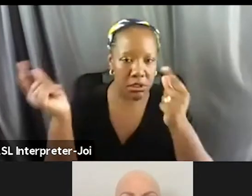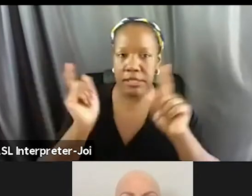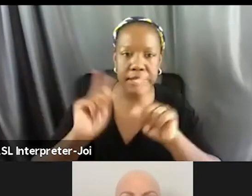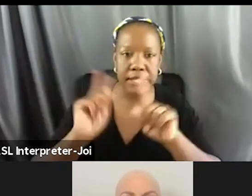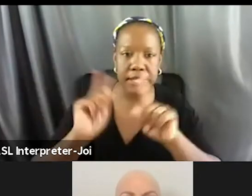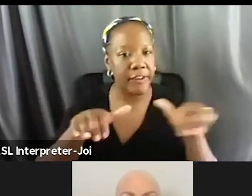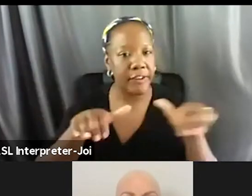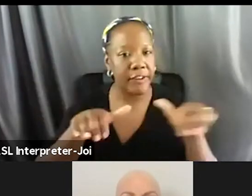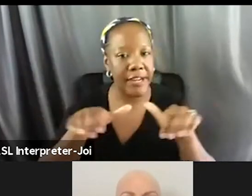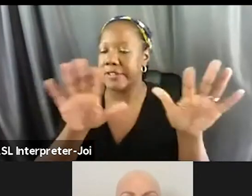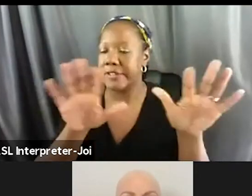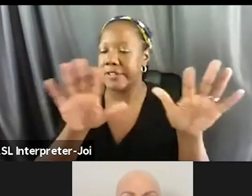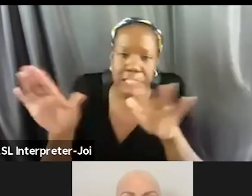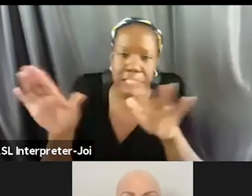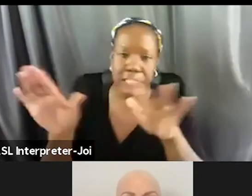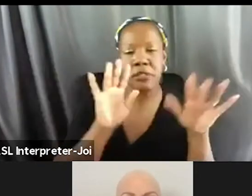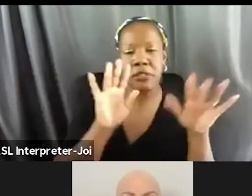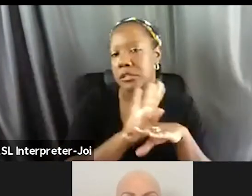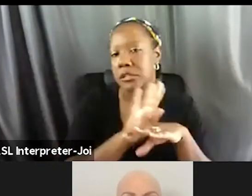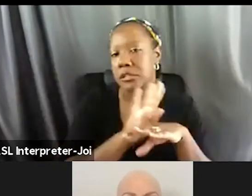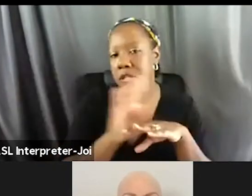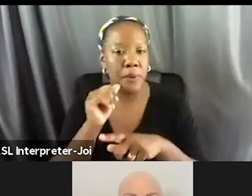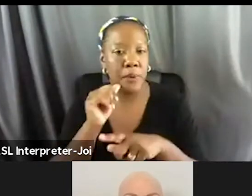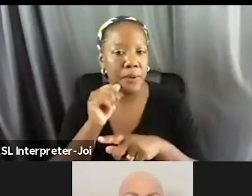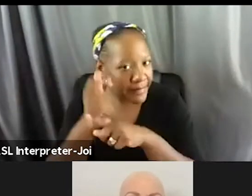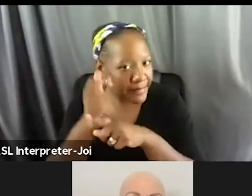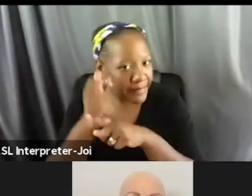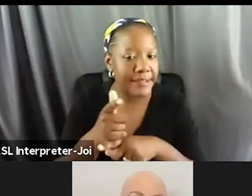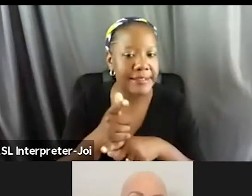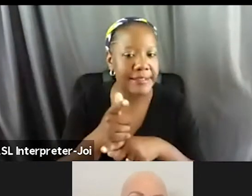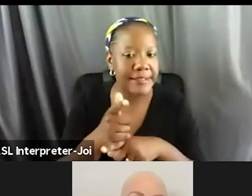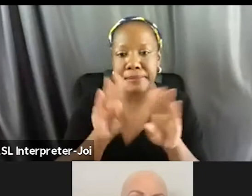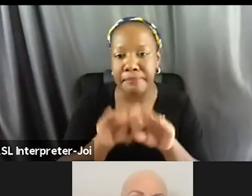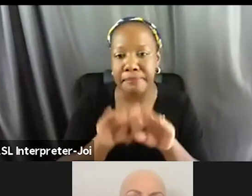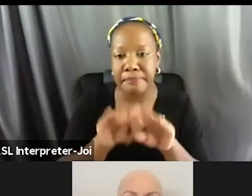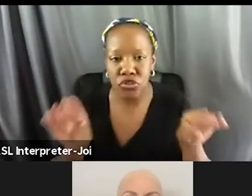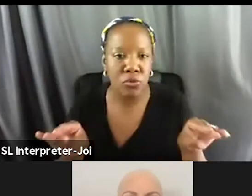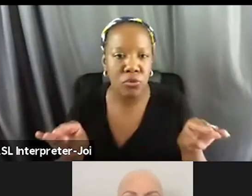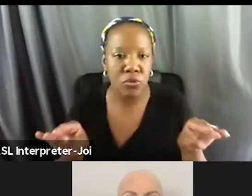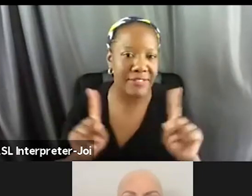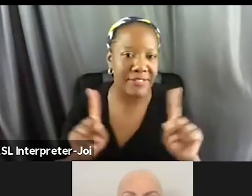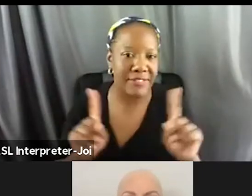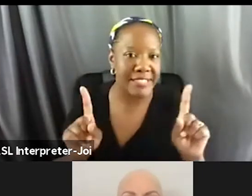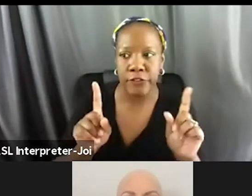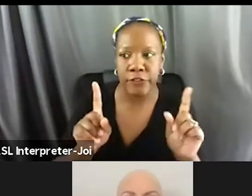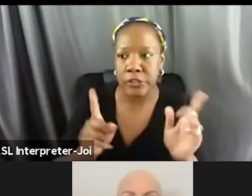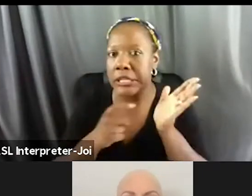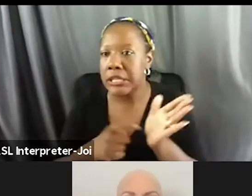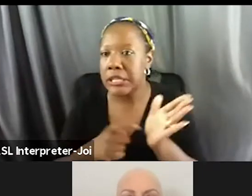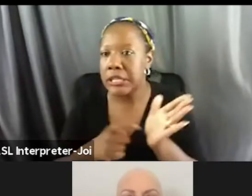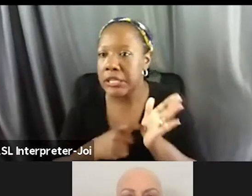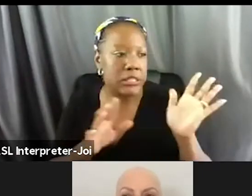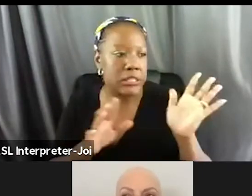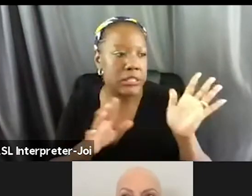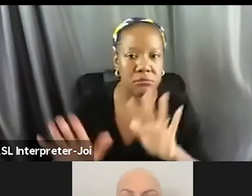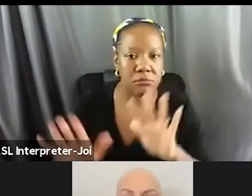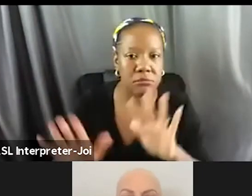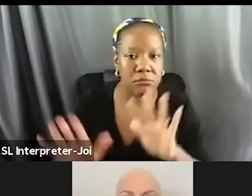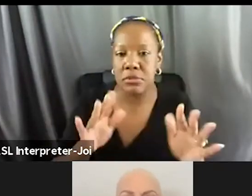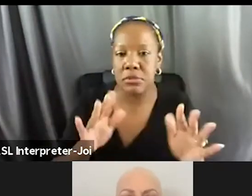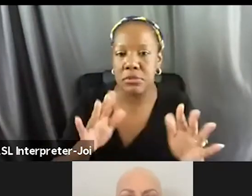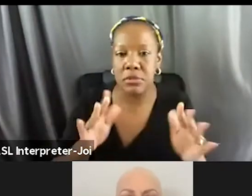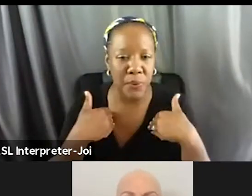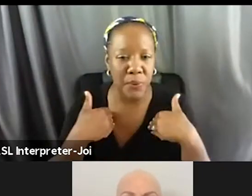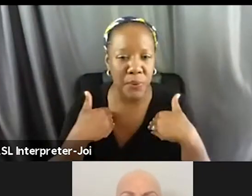and you have, siblings, or for me, my children with different needs, and we have also a